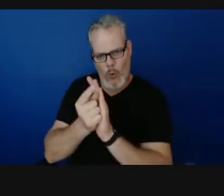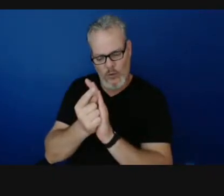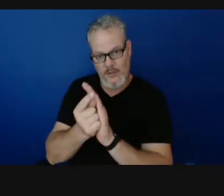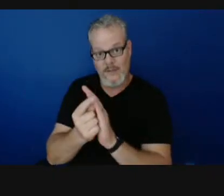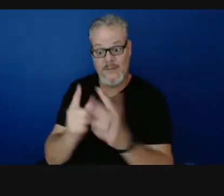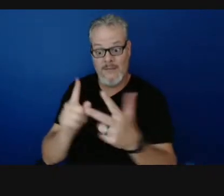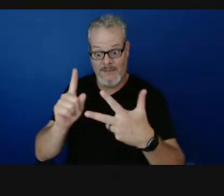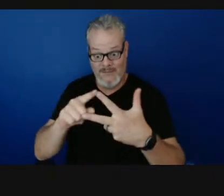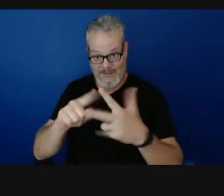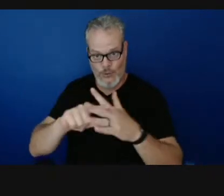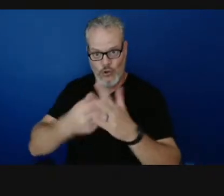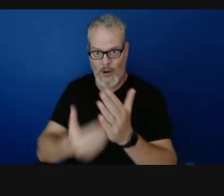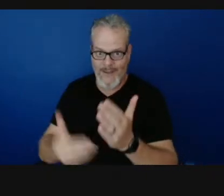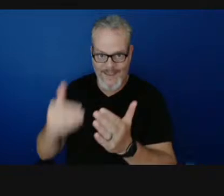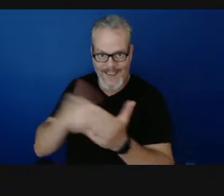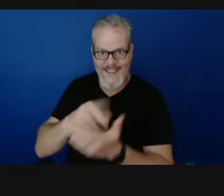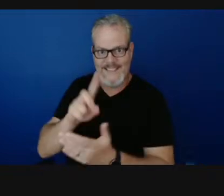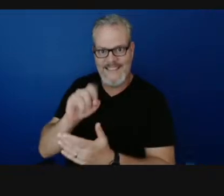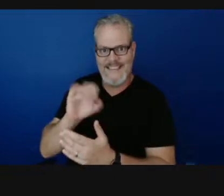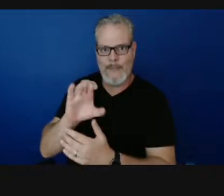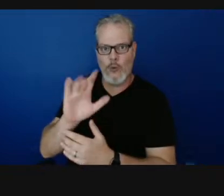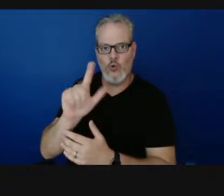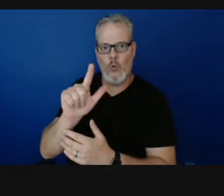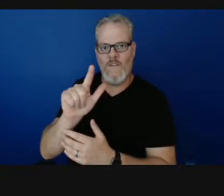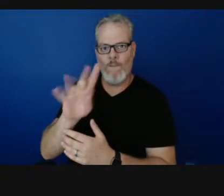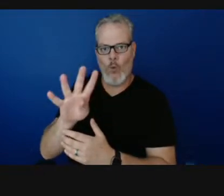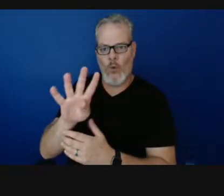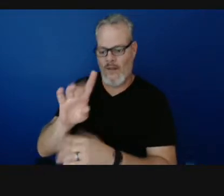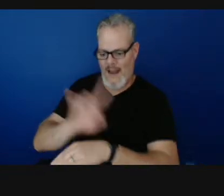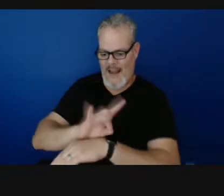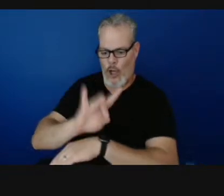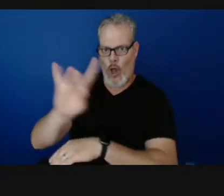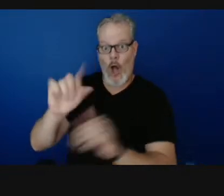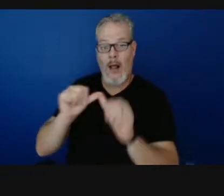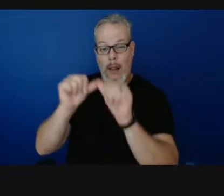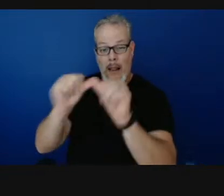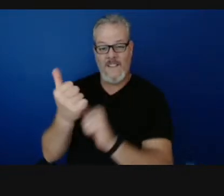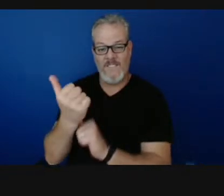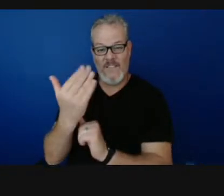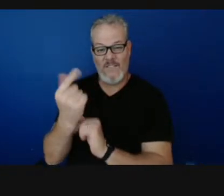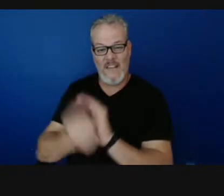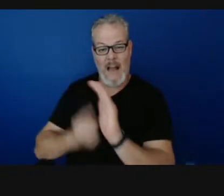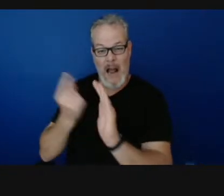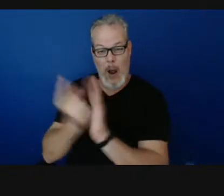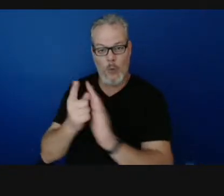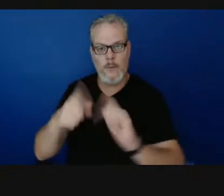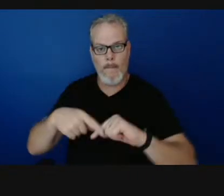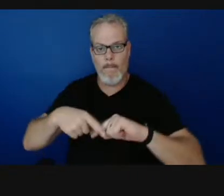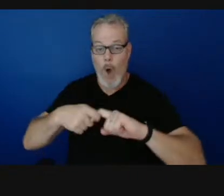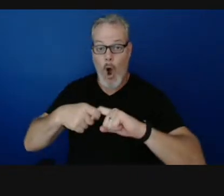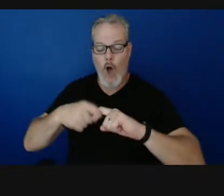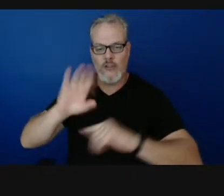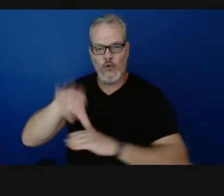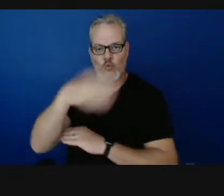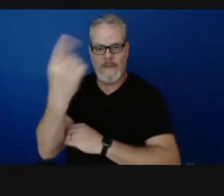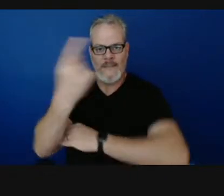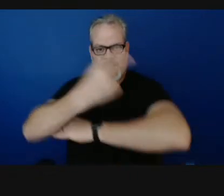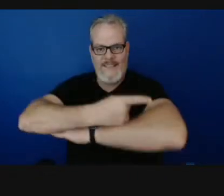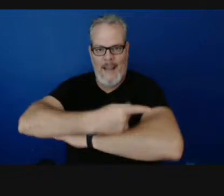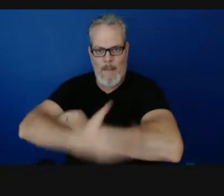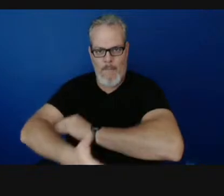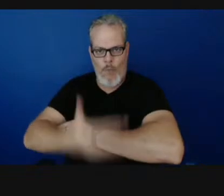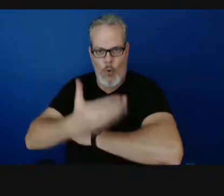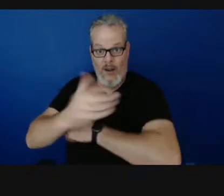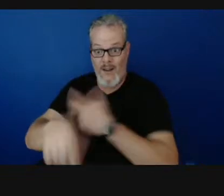Resumed on December 24th at 8 a.m., went on for 15 hours, and paused on Christmas Day that morning. And then episode 3,